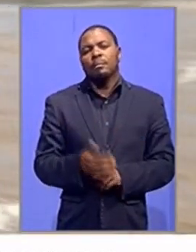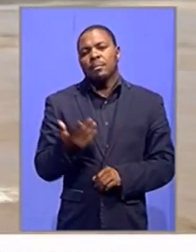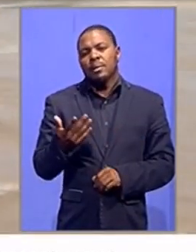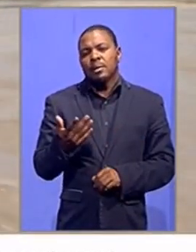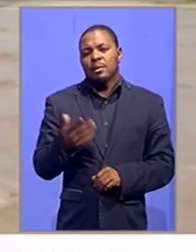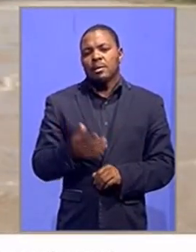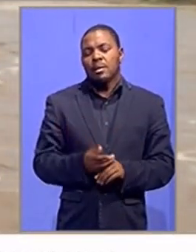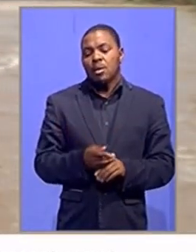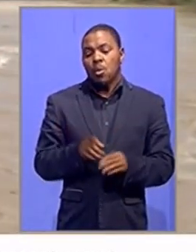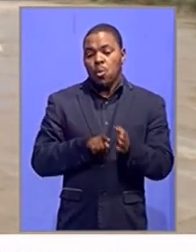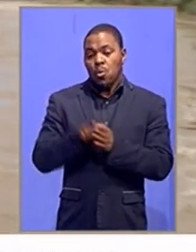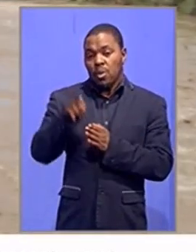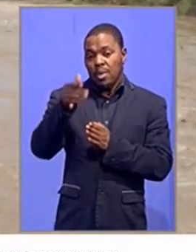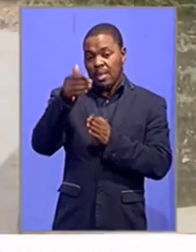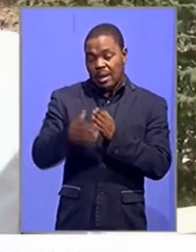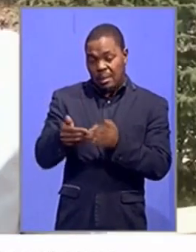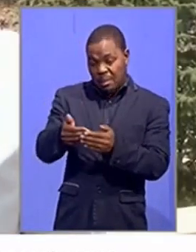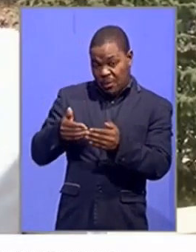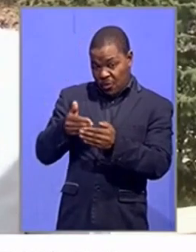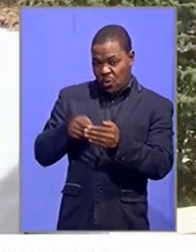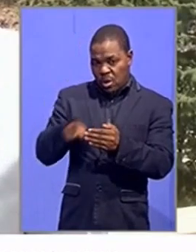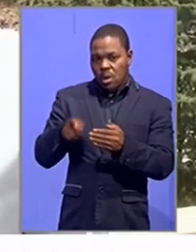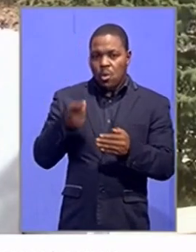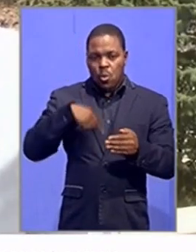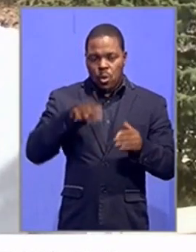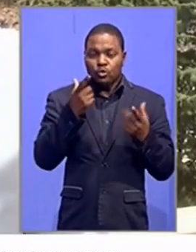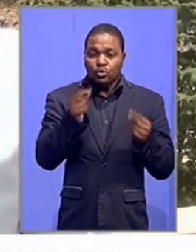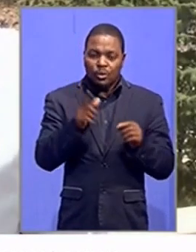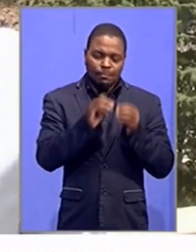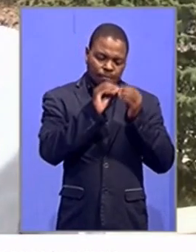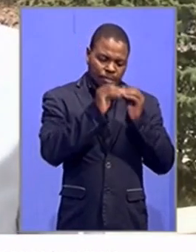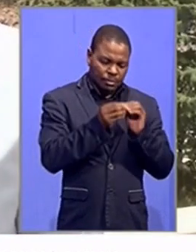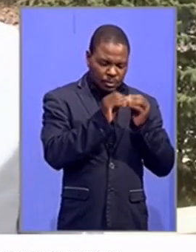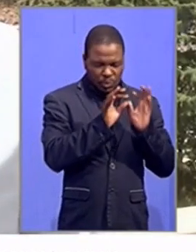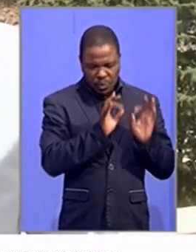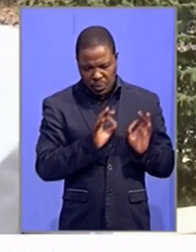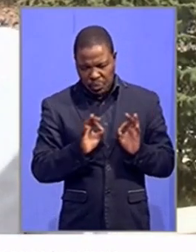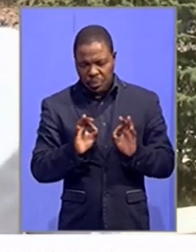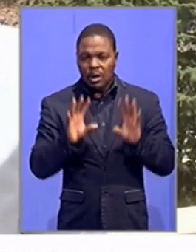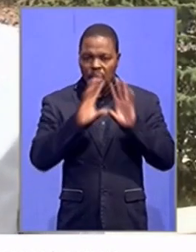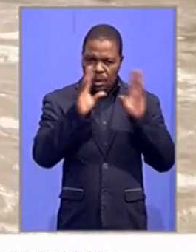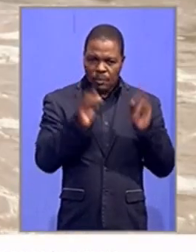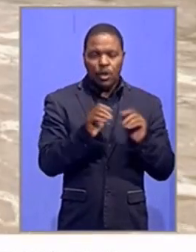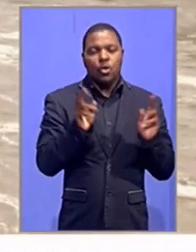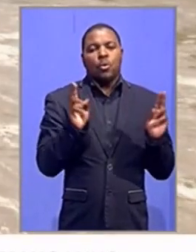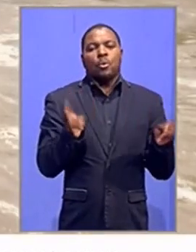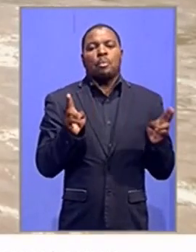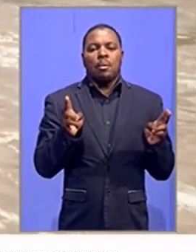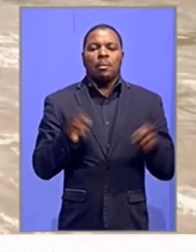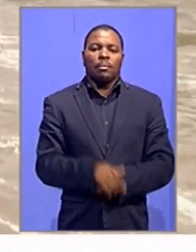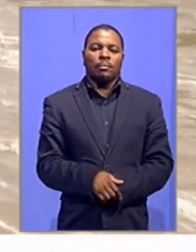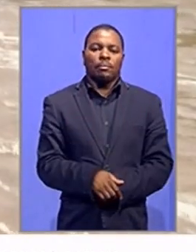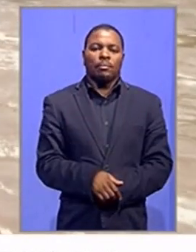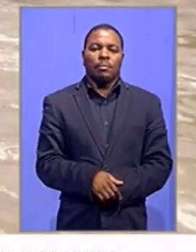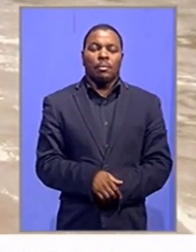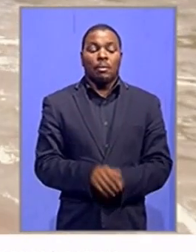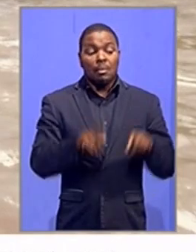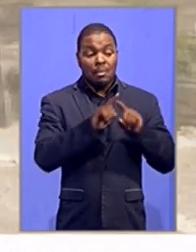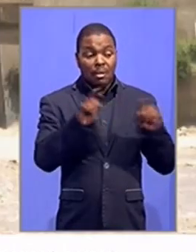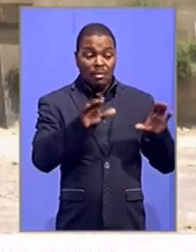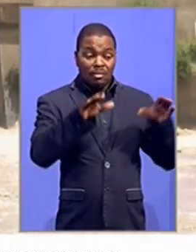pele mafelo a beke a fela re tla be re kgonne hore re khutsetse di ntho tsa rona setlwaeding. Le ha ho le jwalo Blue